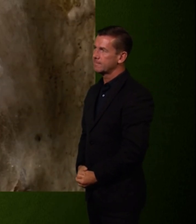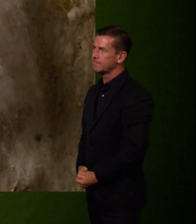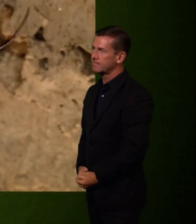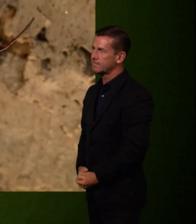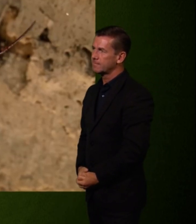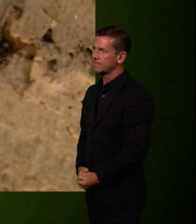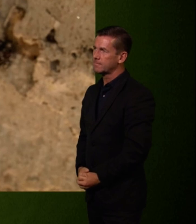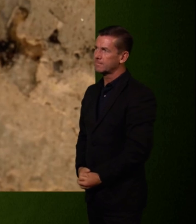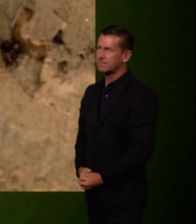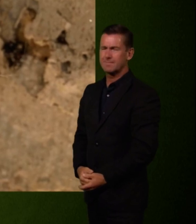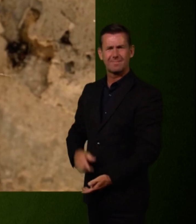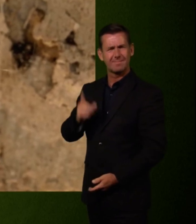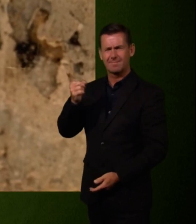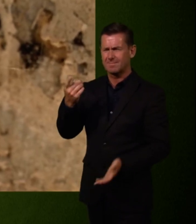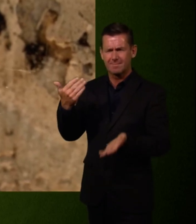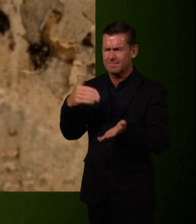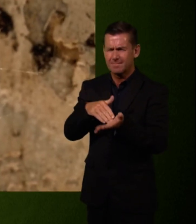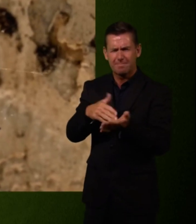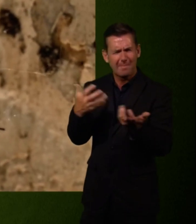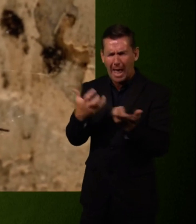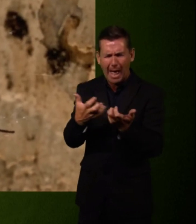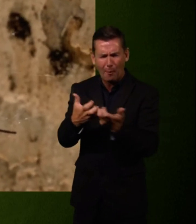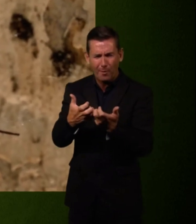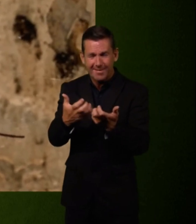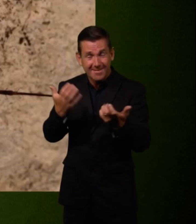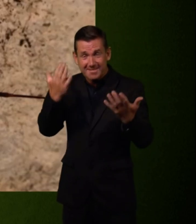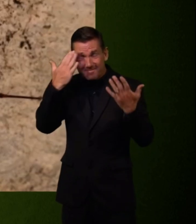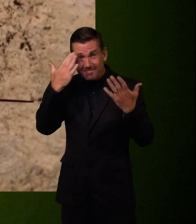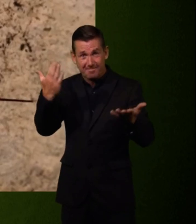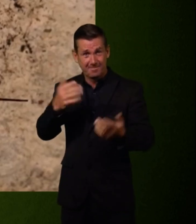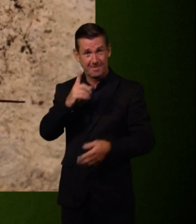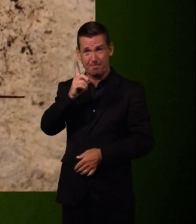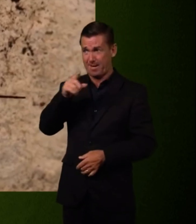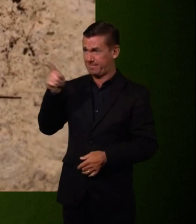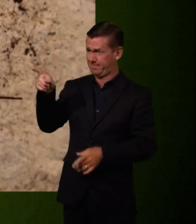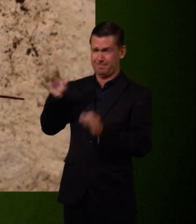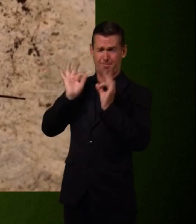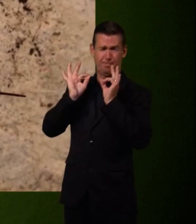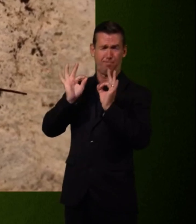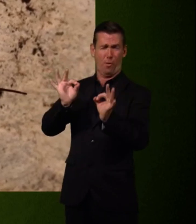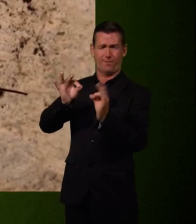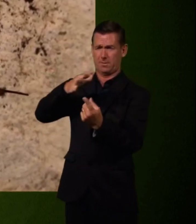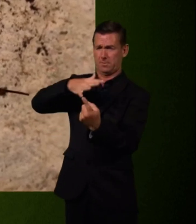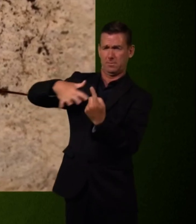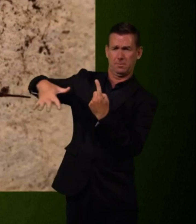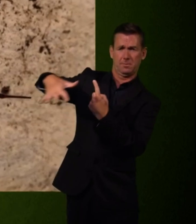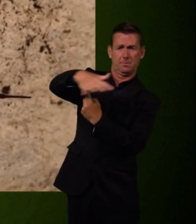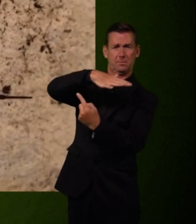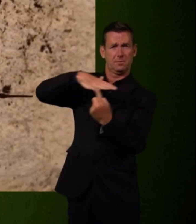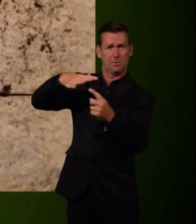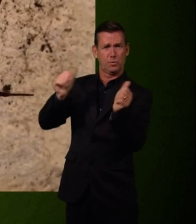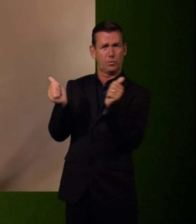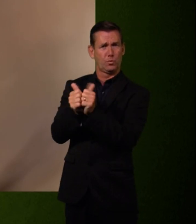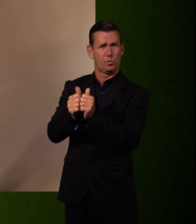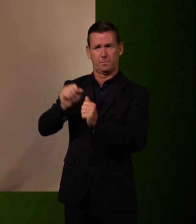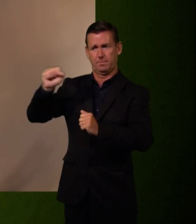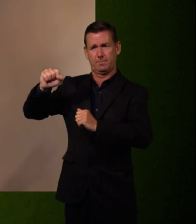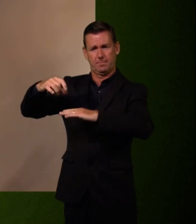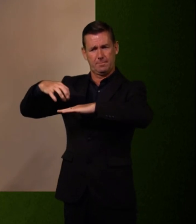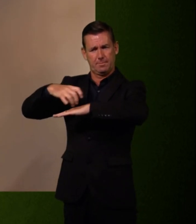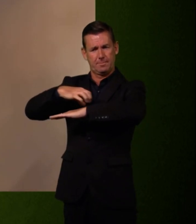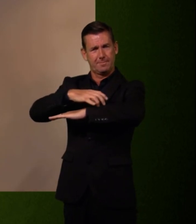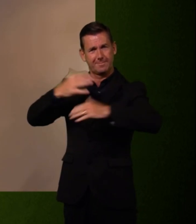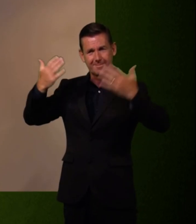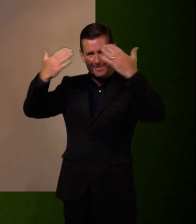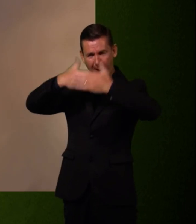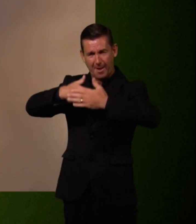However these spiders got here, it appears they've stumbled across the perfect cave-like habitat in an urban environment. Now that's